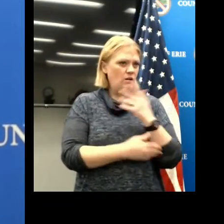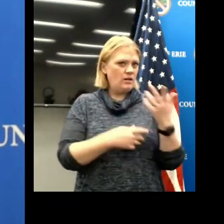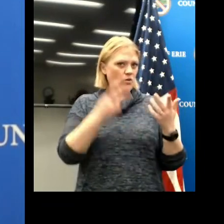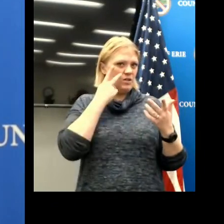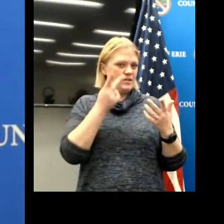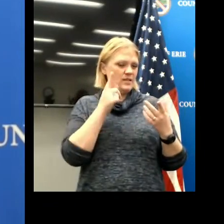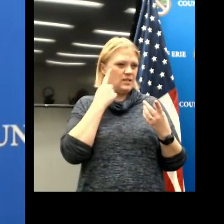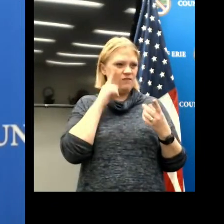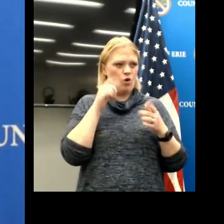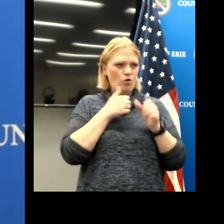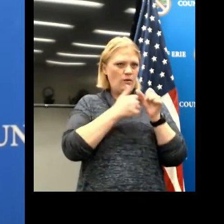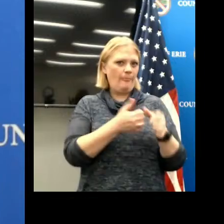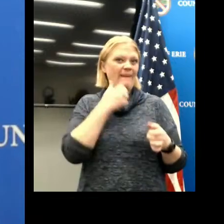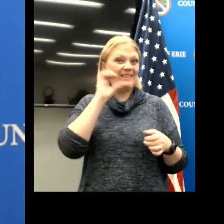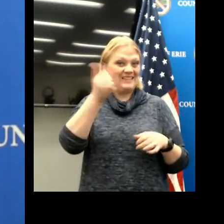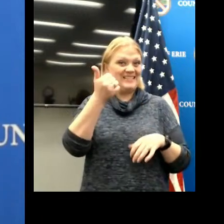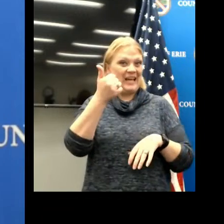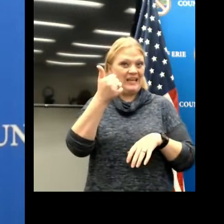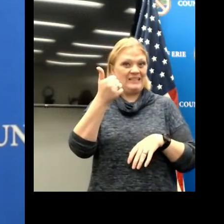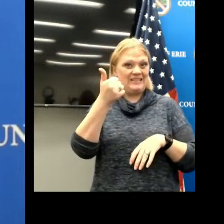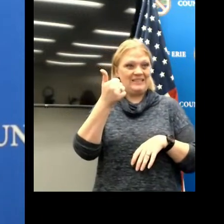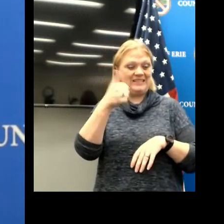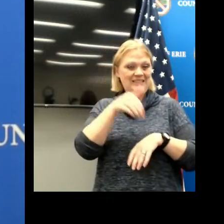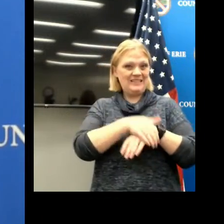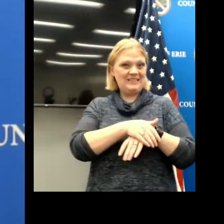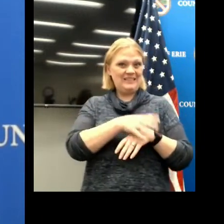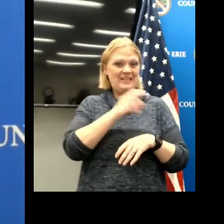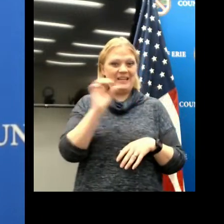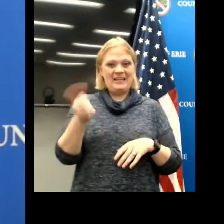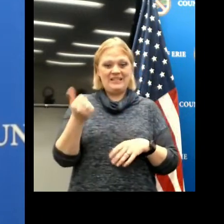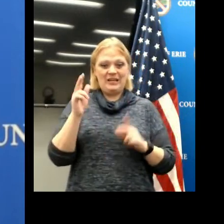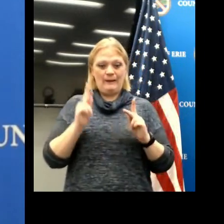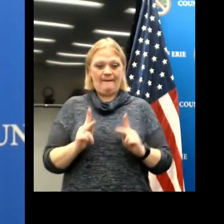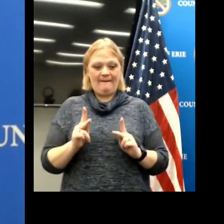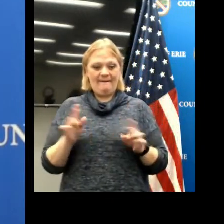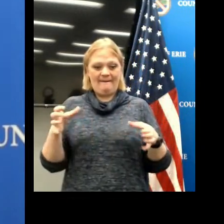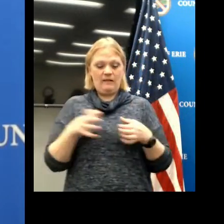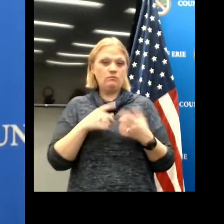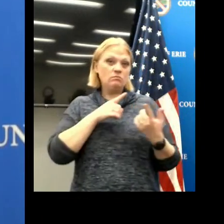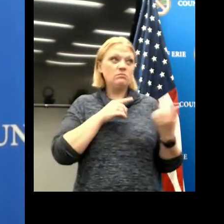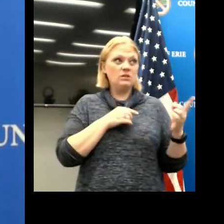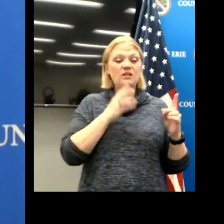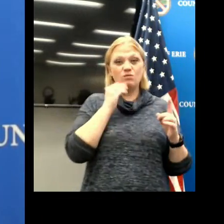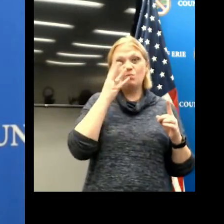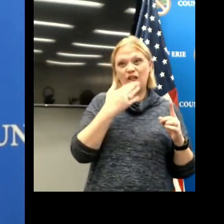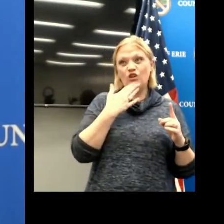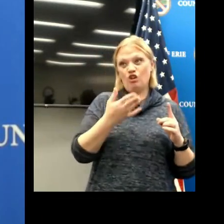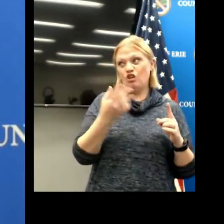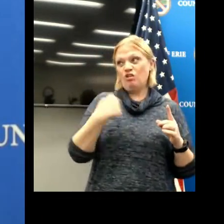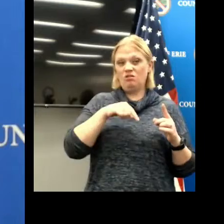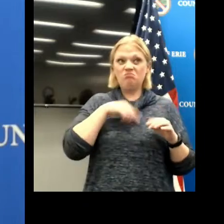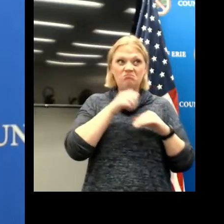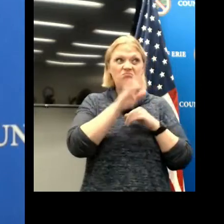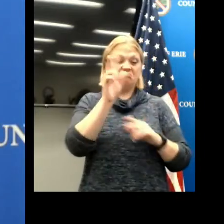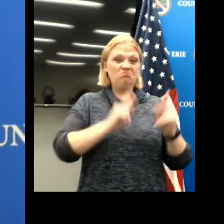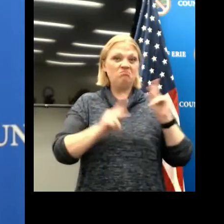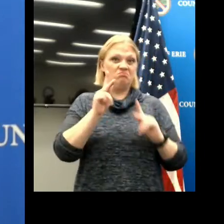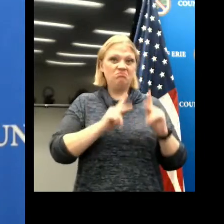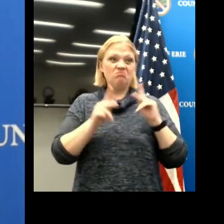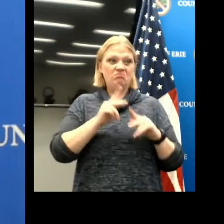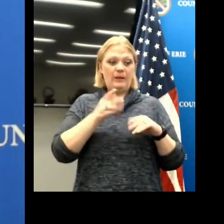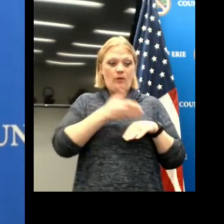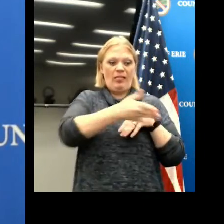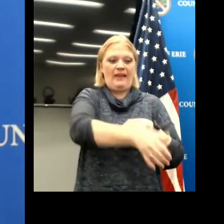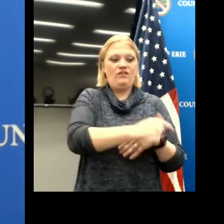compliance, the 10 p.m. and the 10-person residential gatherings? It's actually pretty good. We sent folks out for post 10